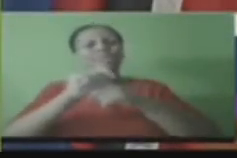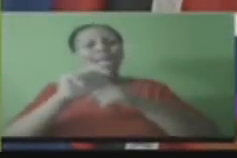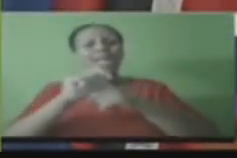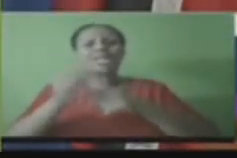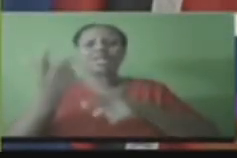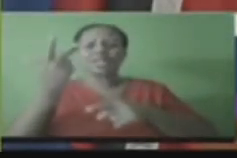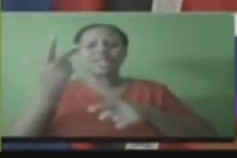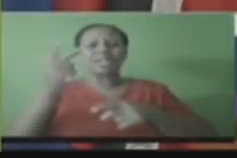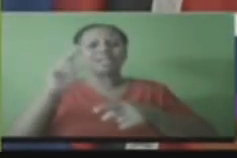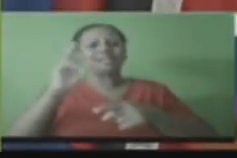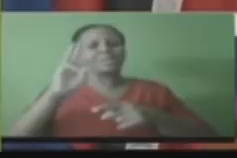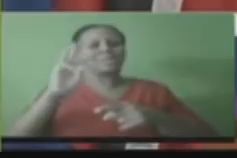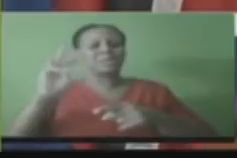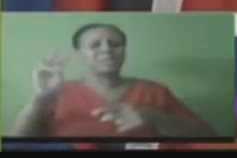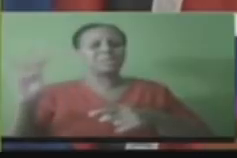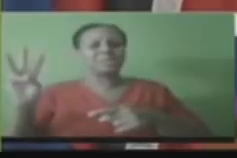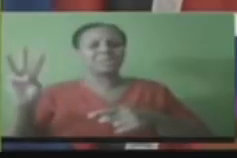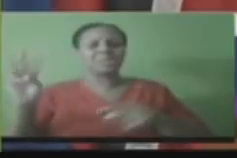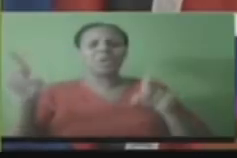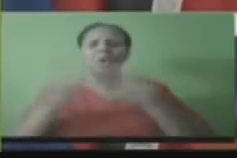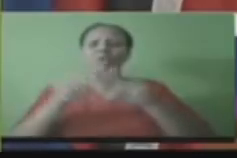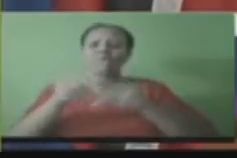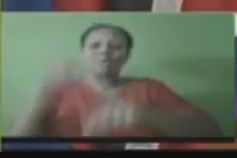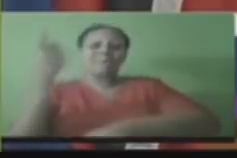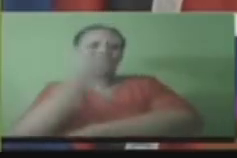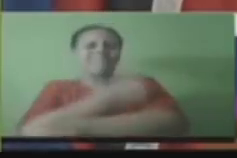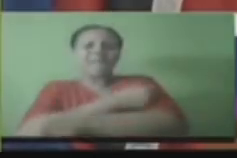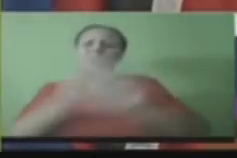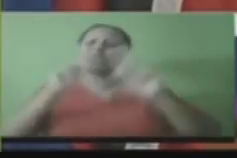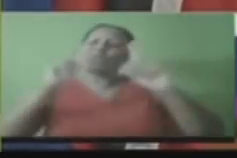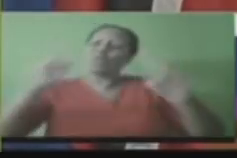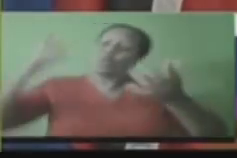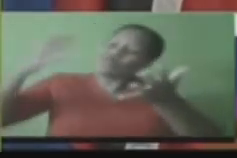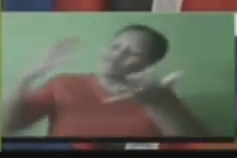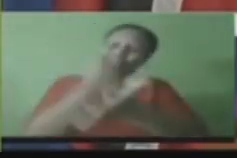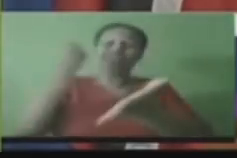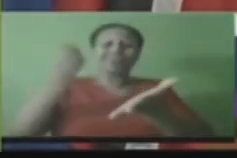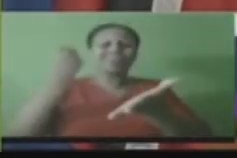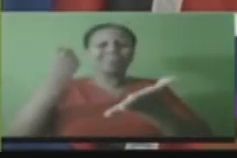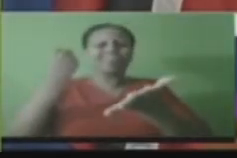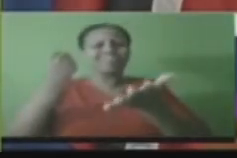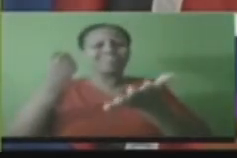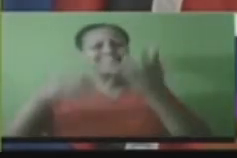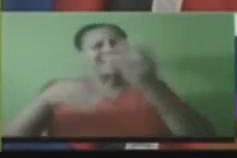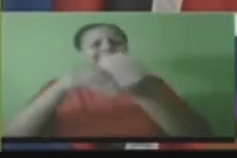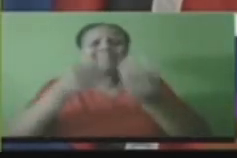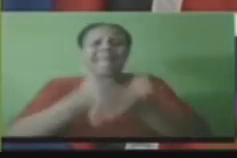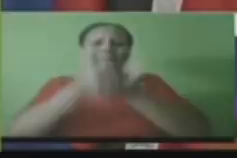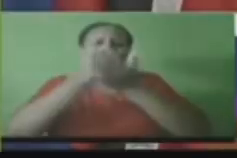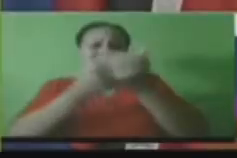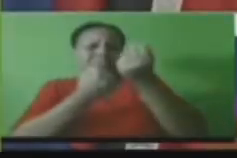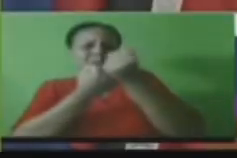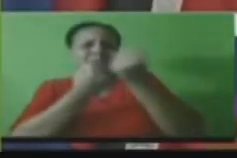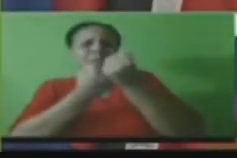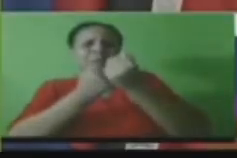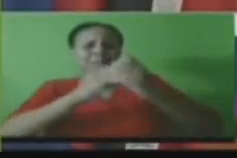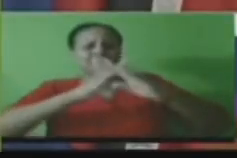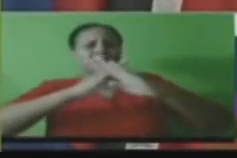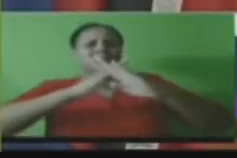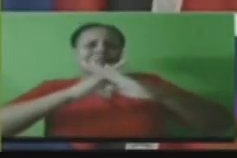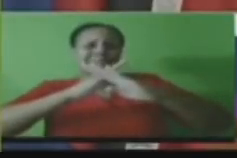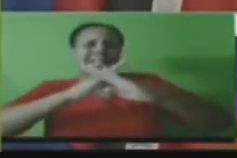vaccine, because this is an additional layer of protection against being admitted into the parallel healthcare system and